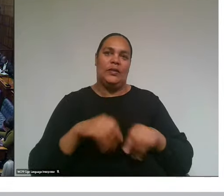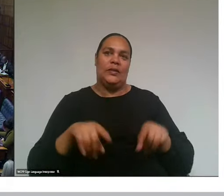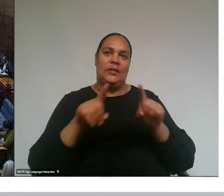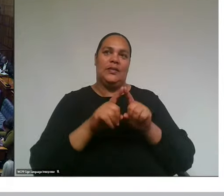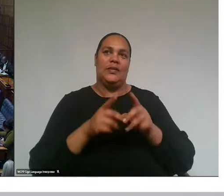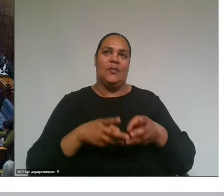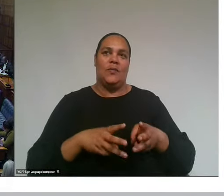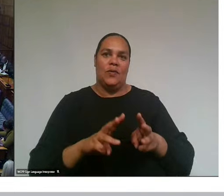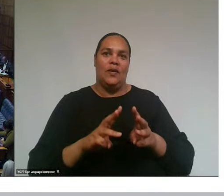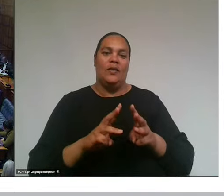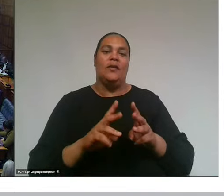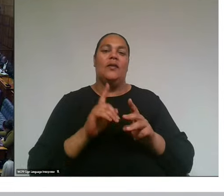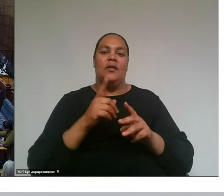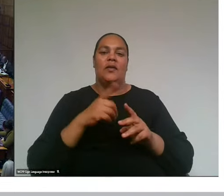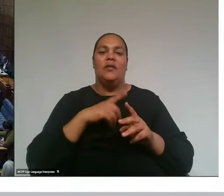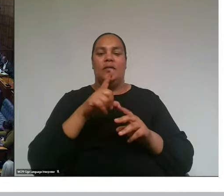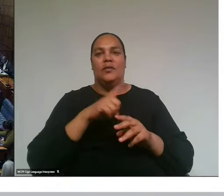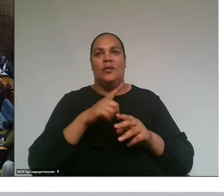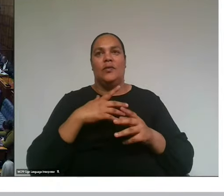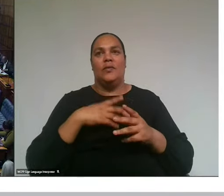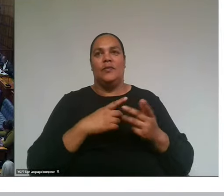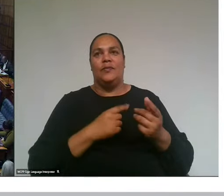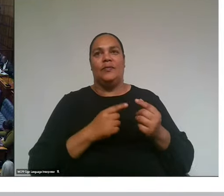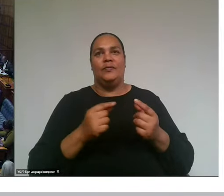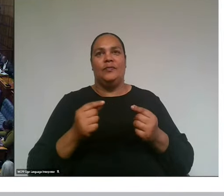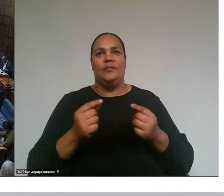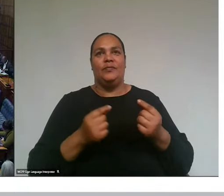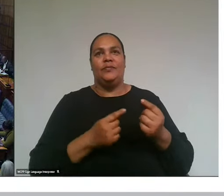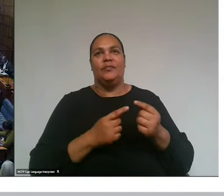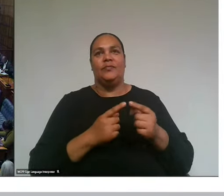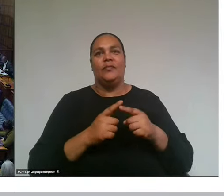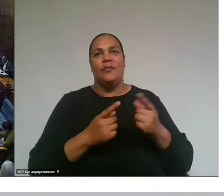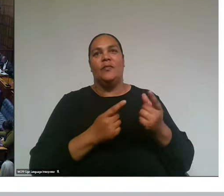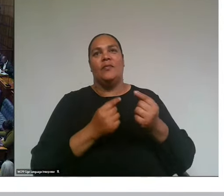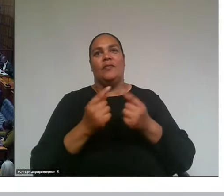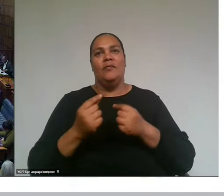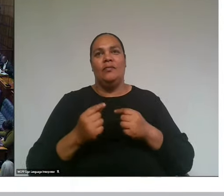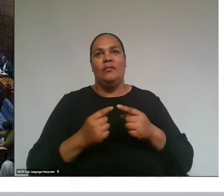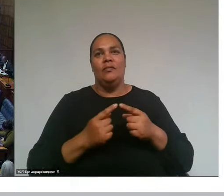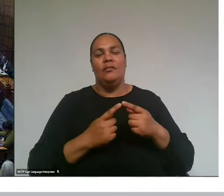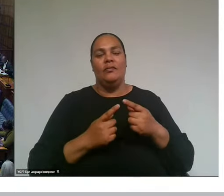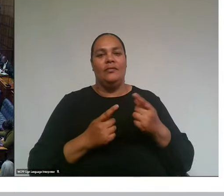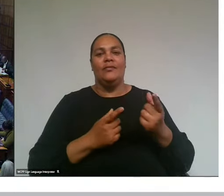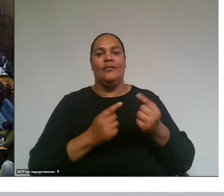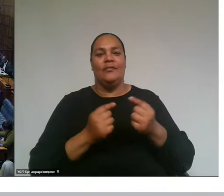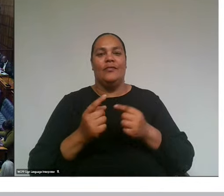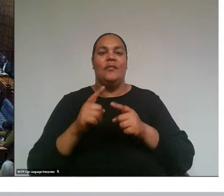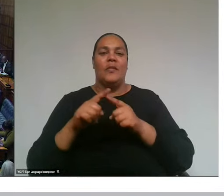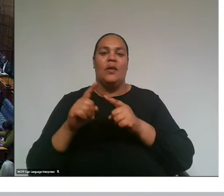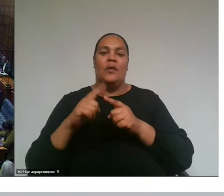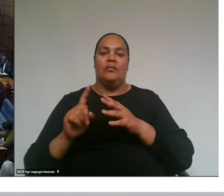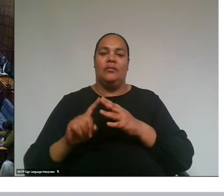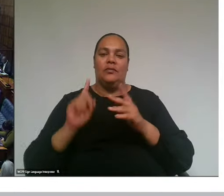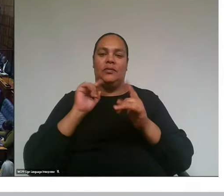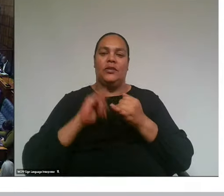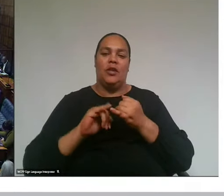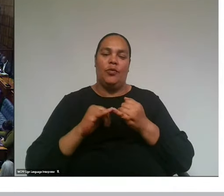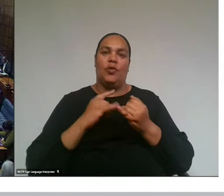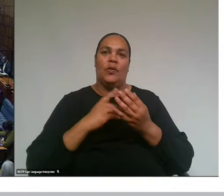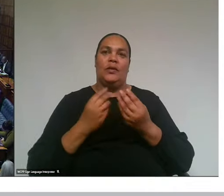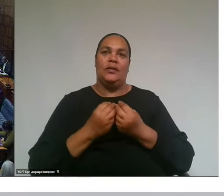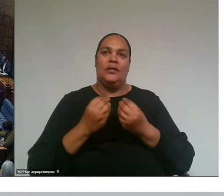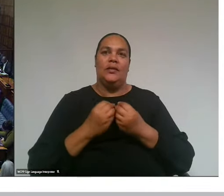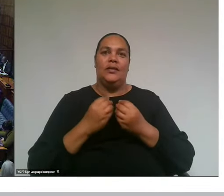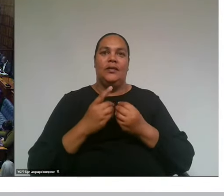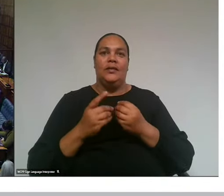geographies that one is talking about you would find that the issue of mathematics and science or stem subjects has been something